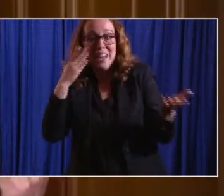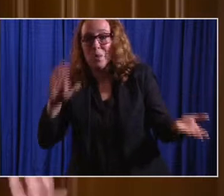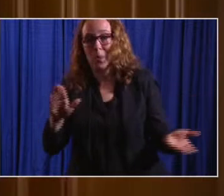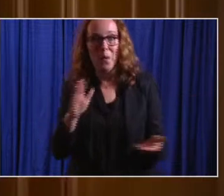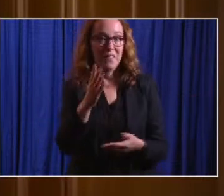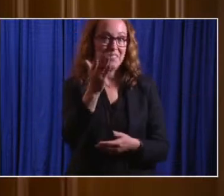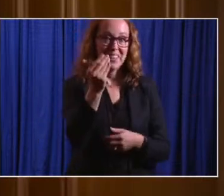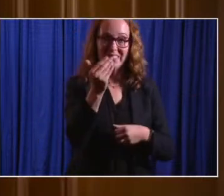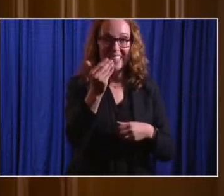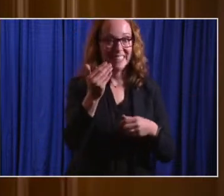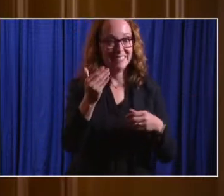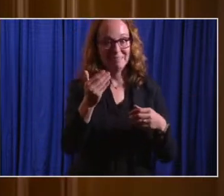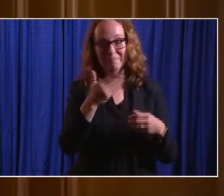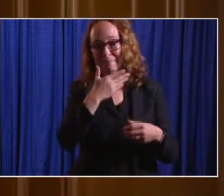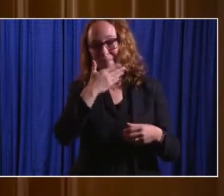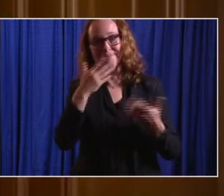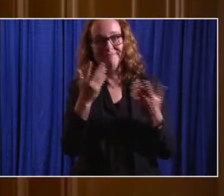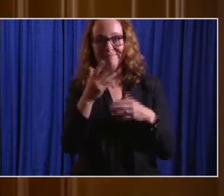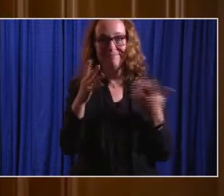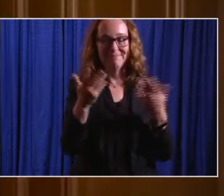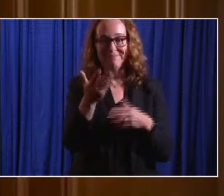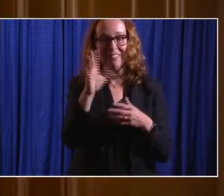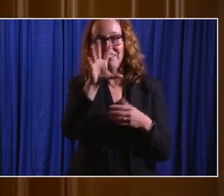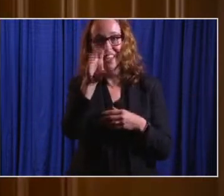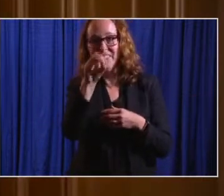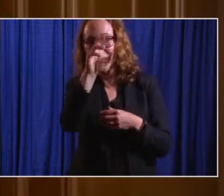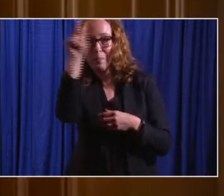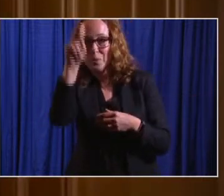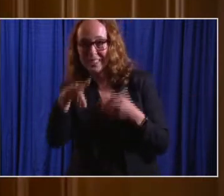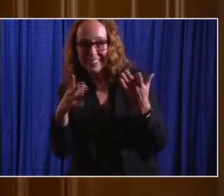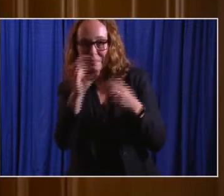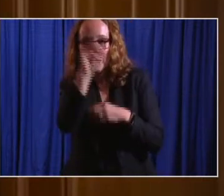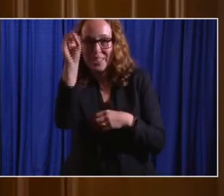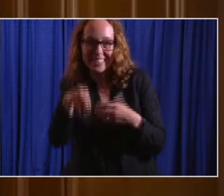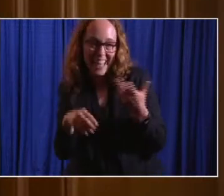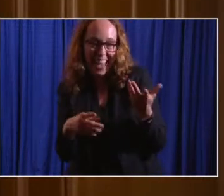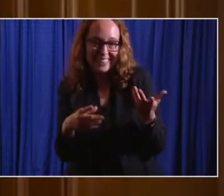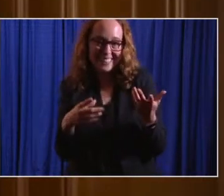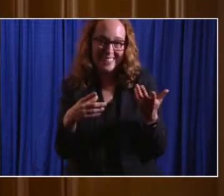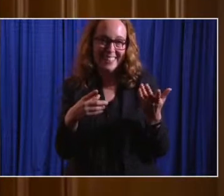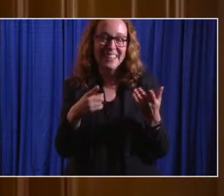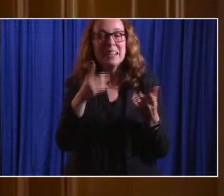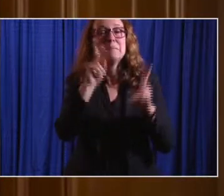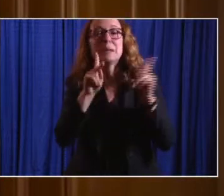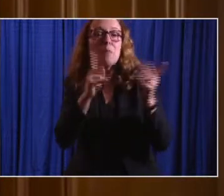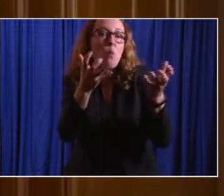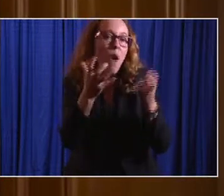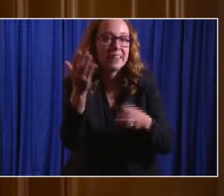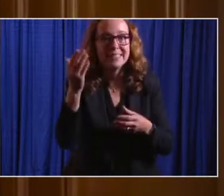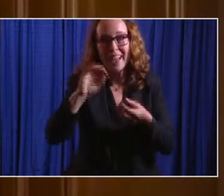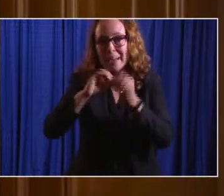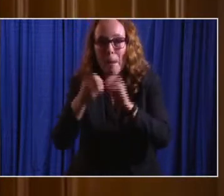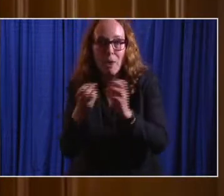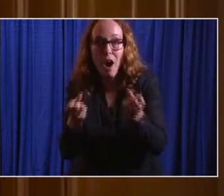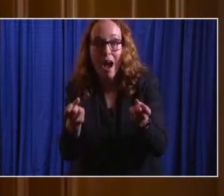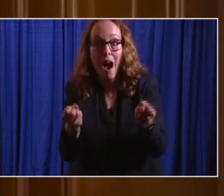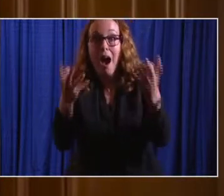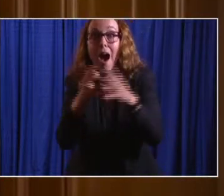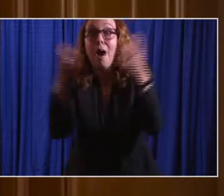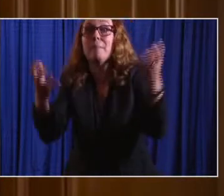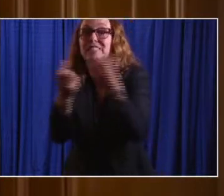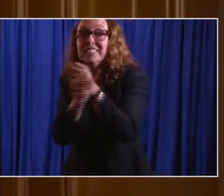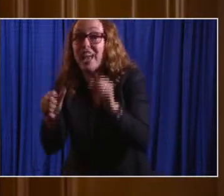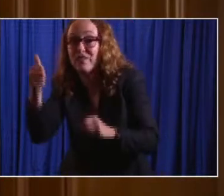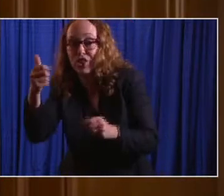times, I don't know. But we know it's a lot safer. And so the ability to do things at the ballpark